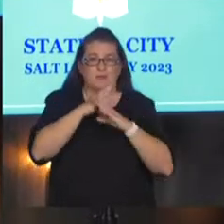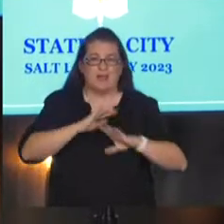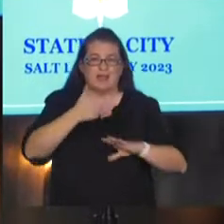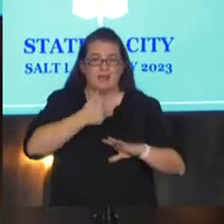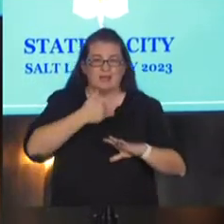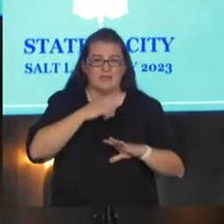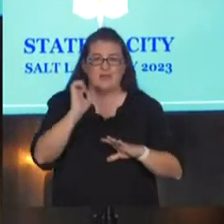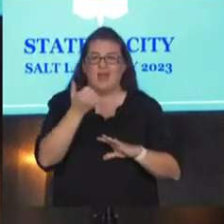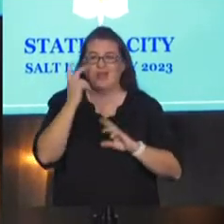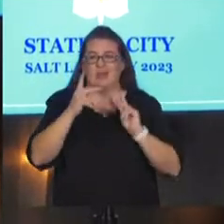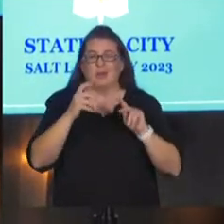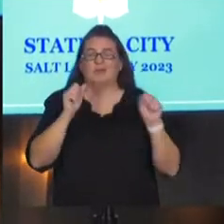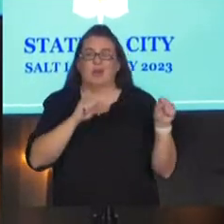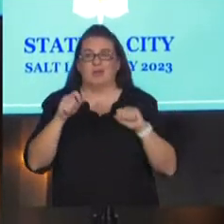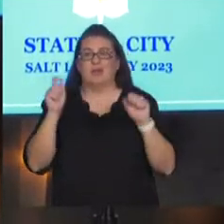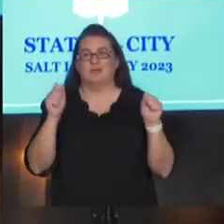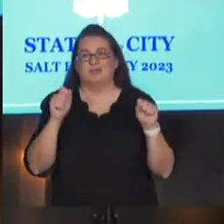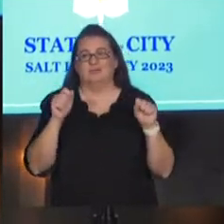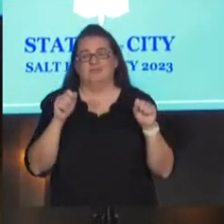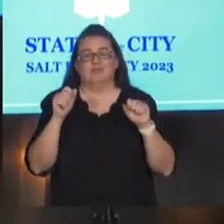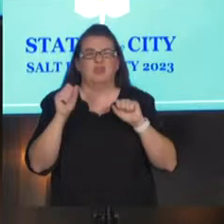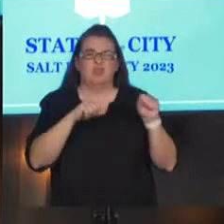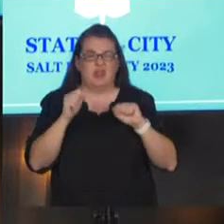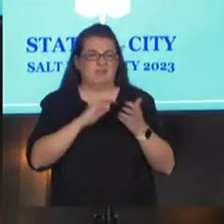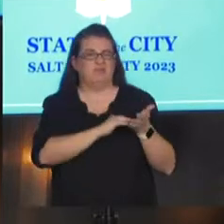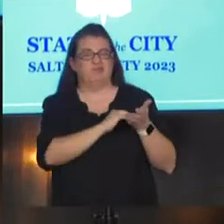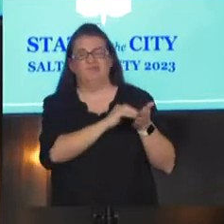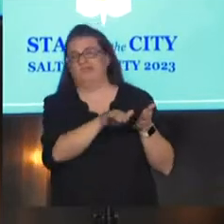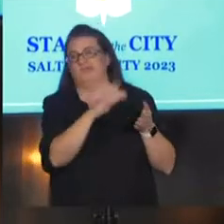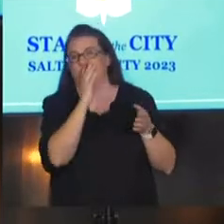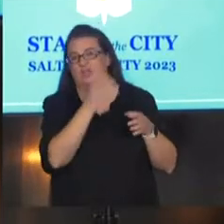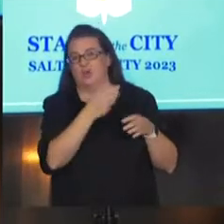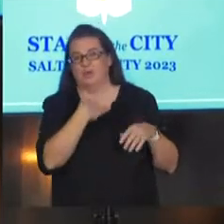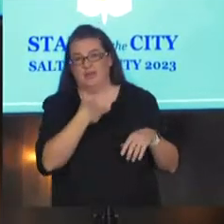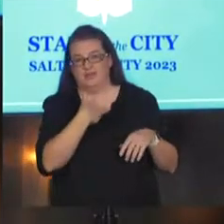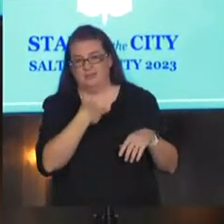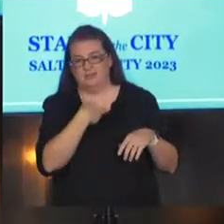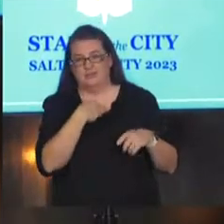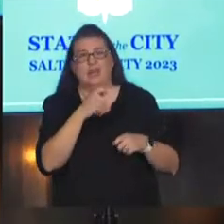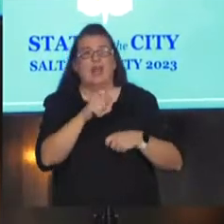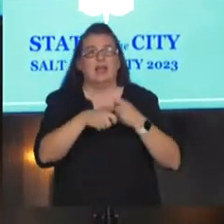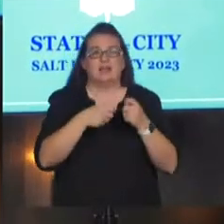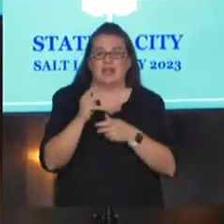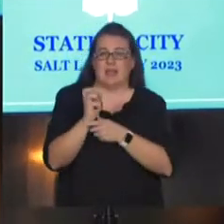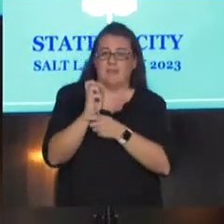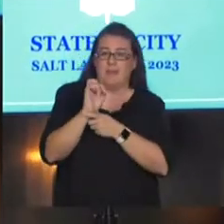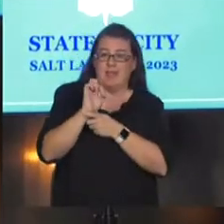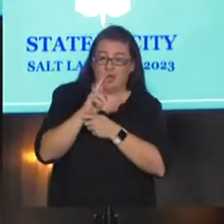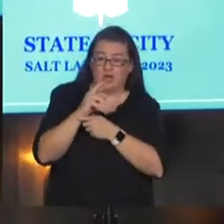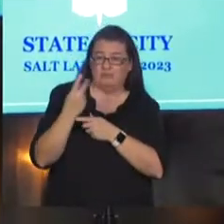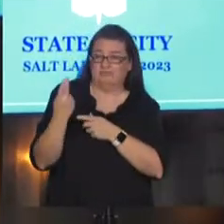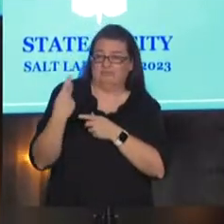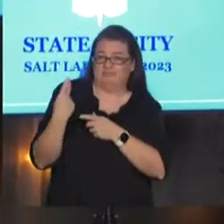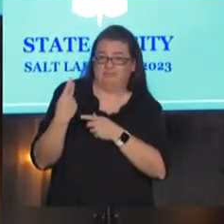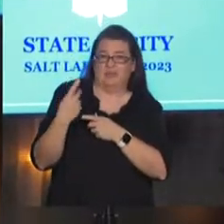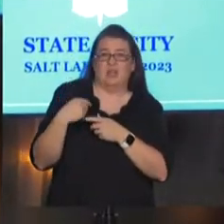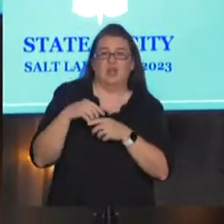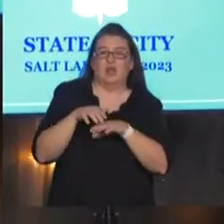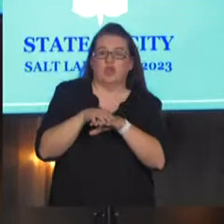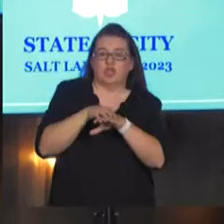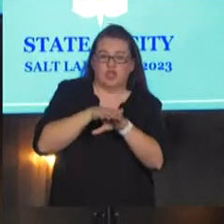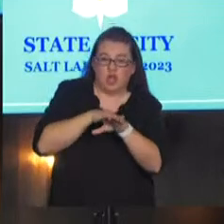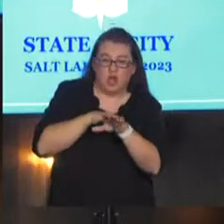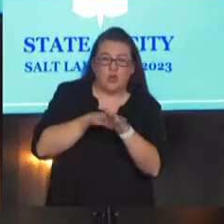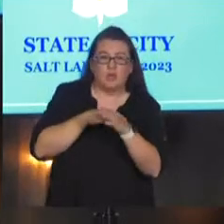have written me off. Instead, the mayor and I, through slow, steady,